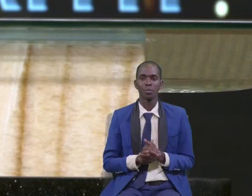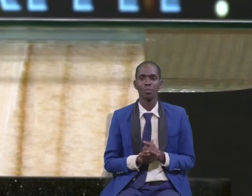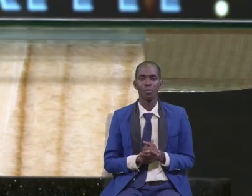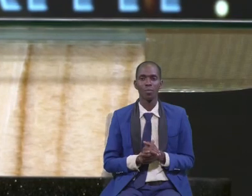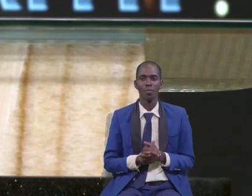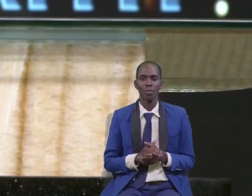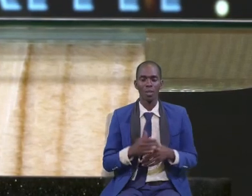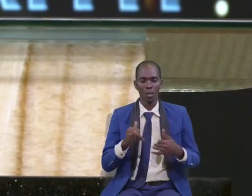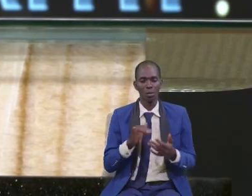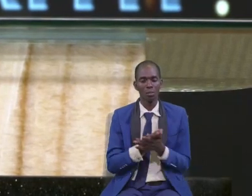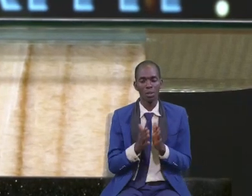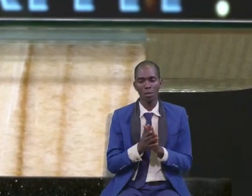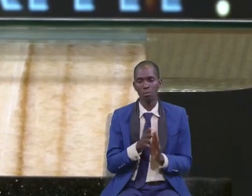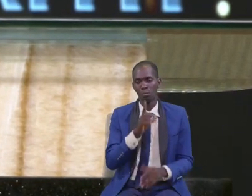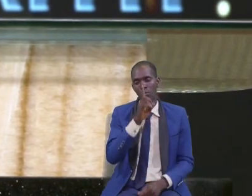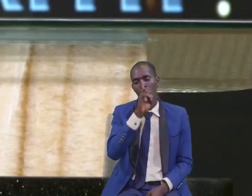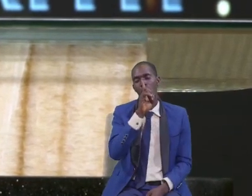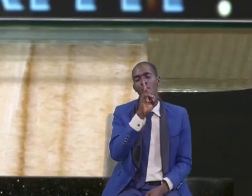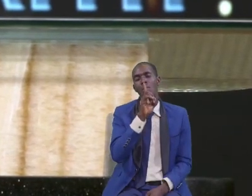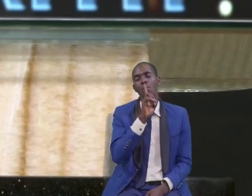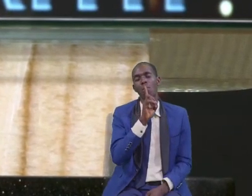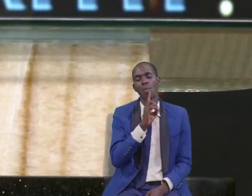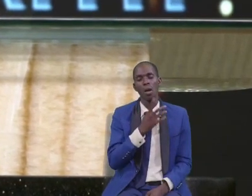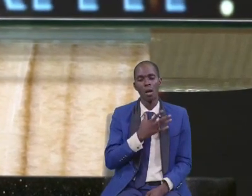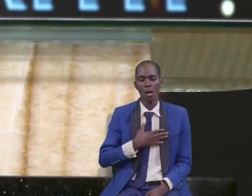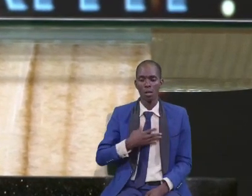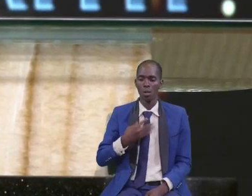Lonely and being alone,